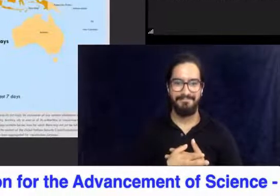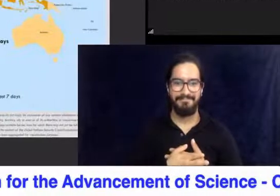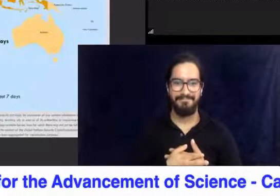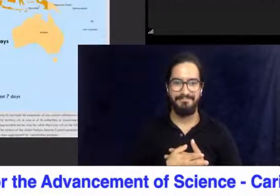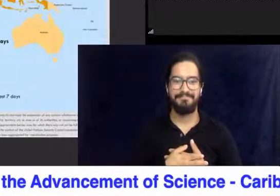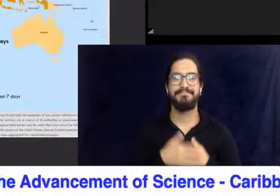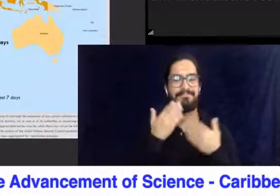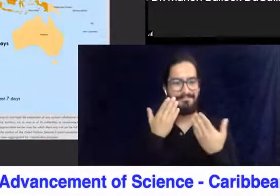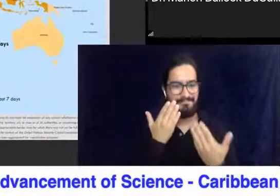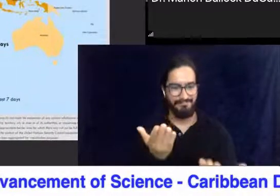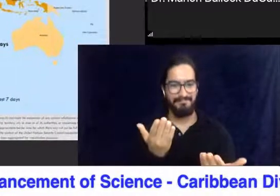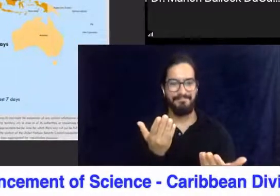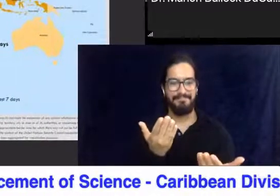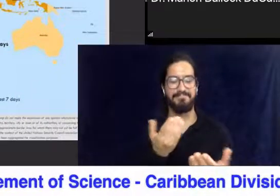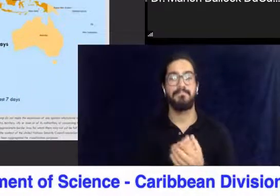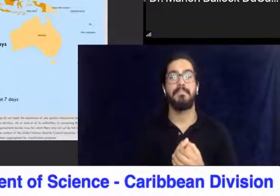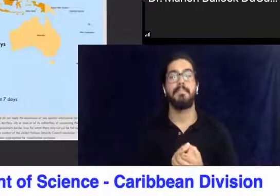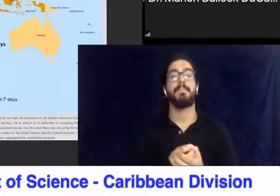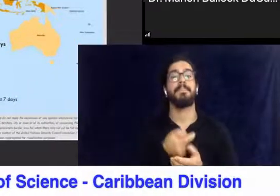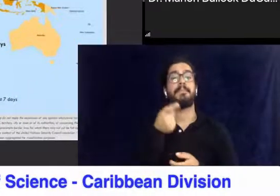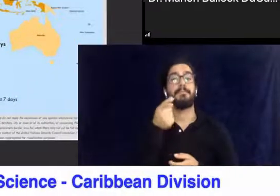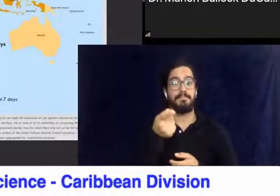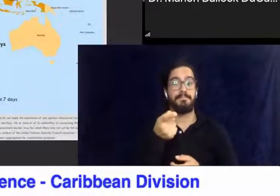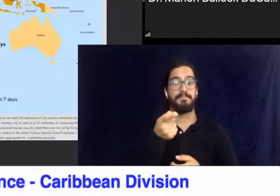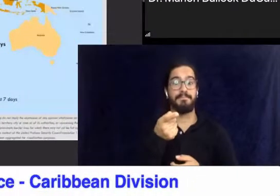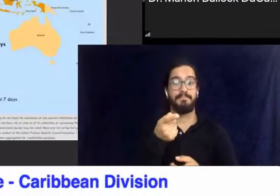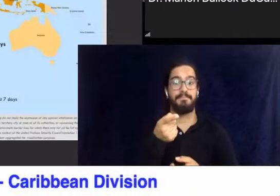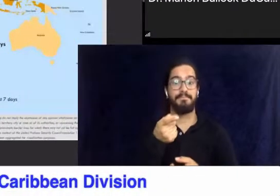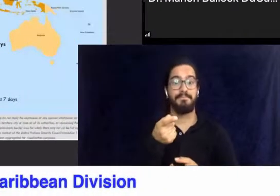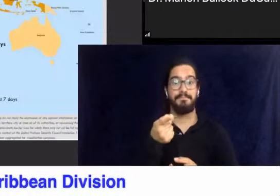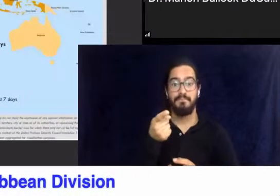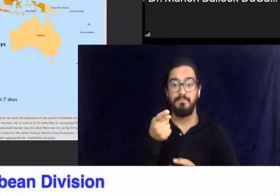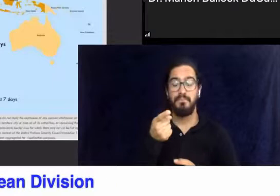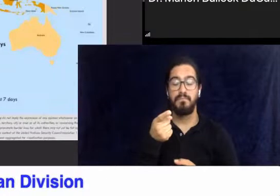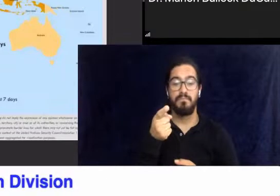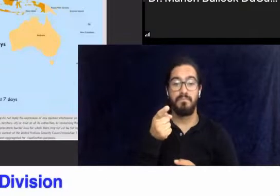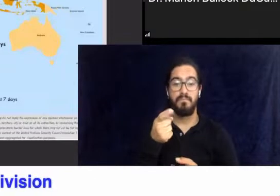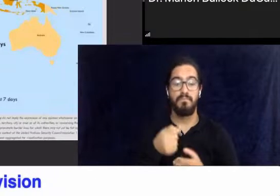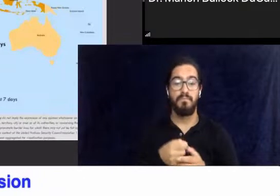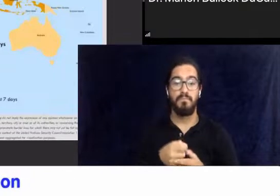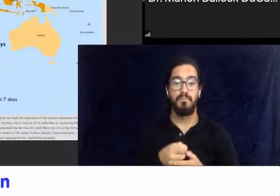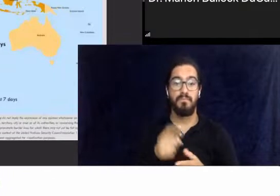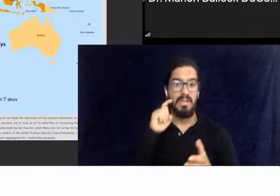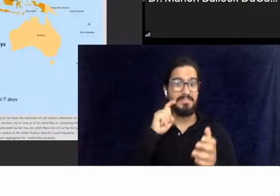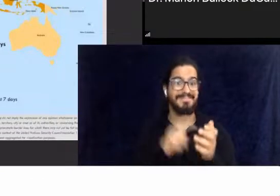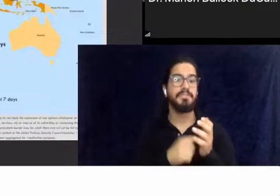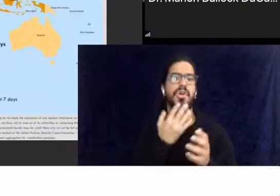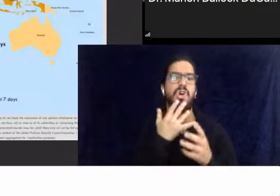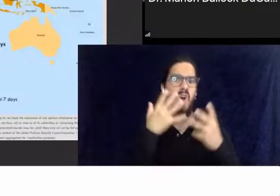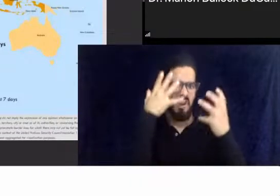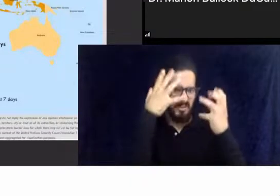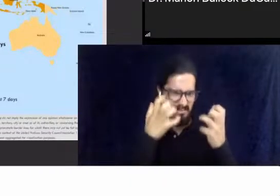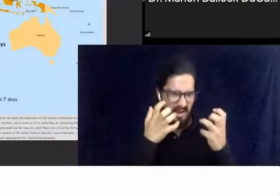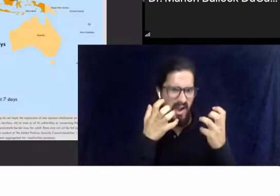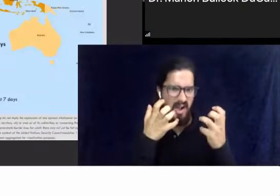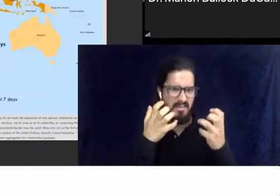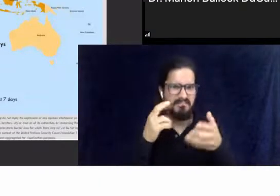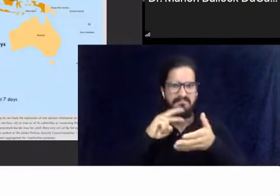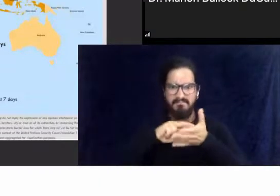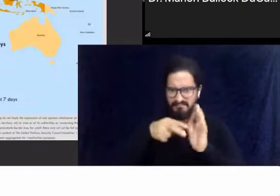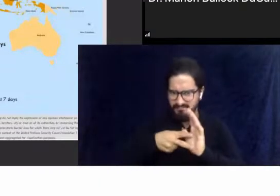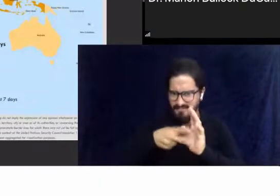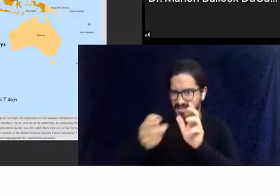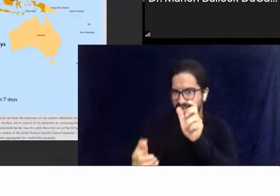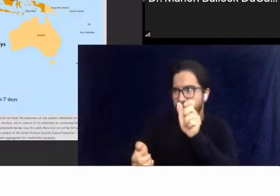Yes, I was saying that here now we are seeing the deeper colors indicating where the majority of